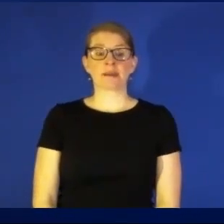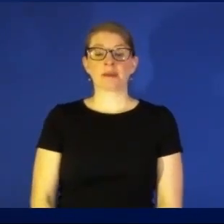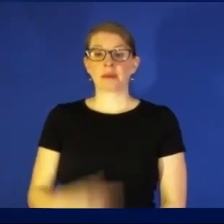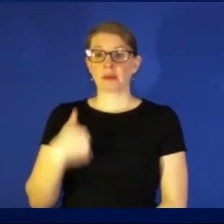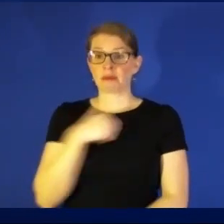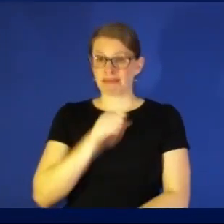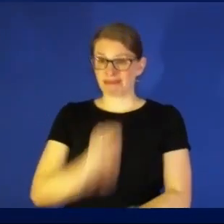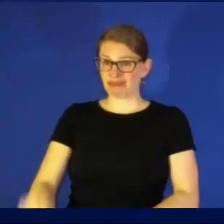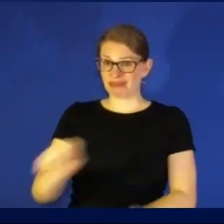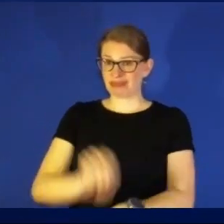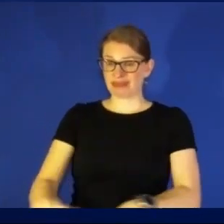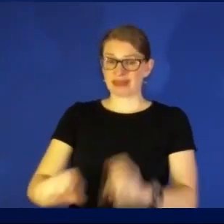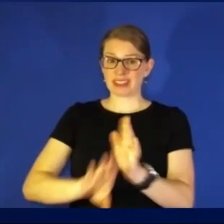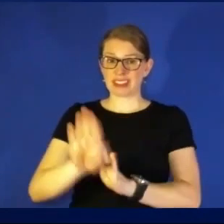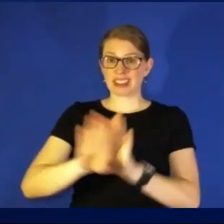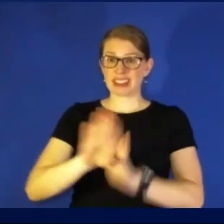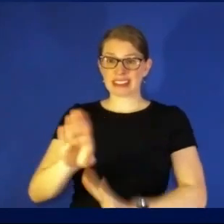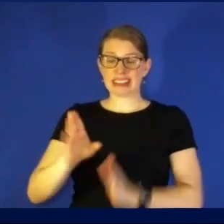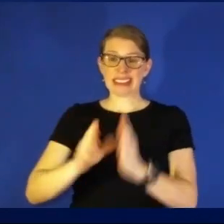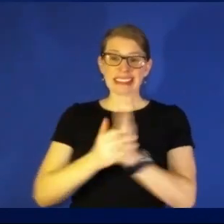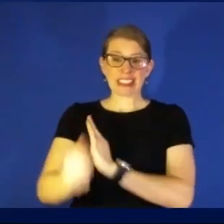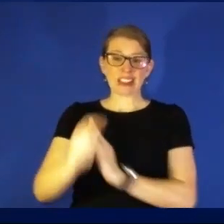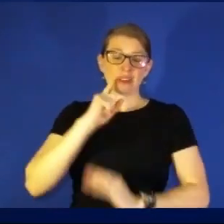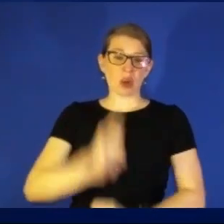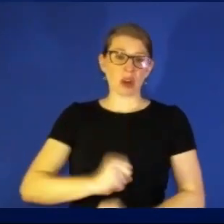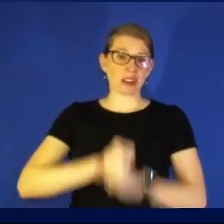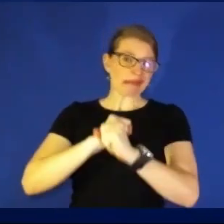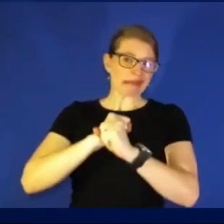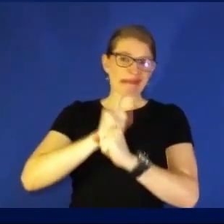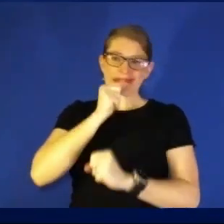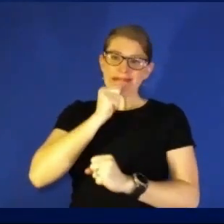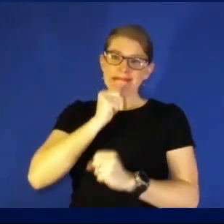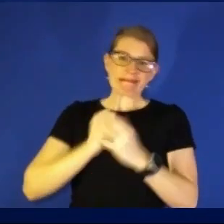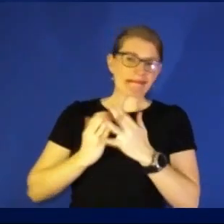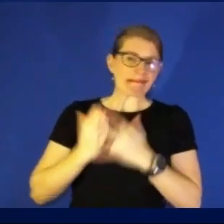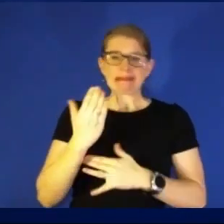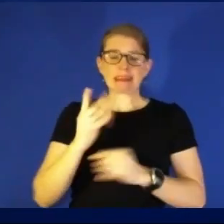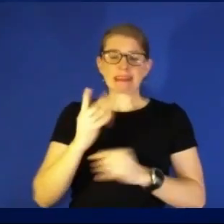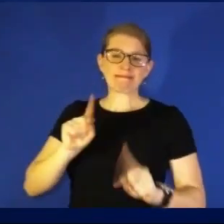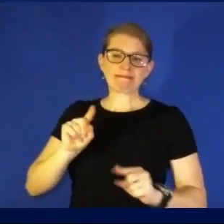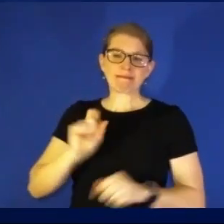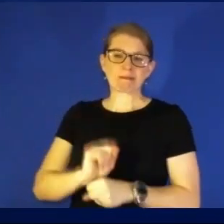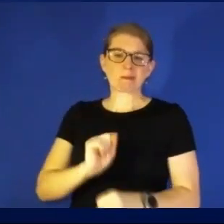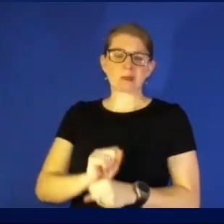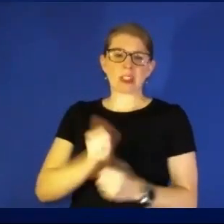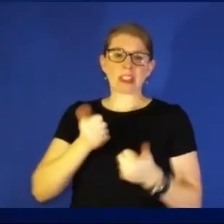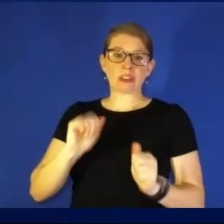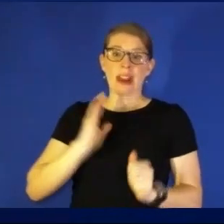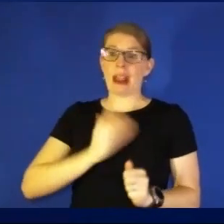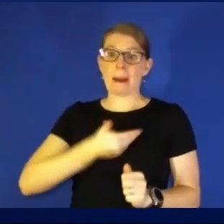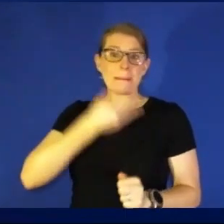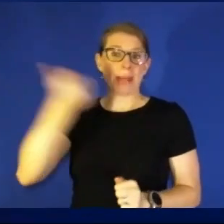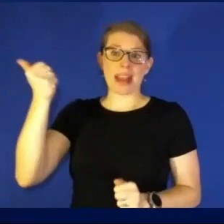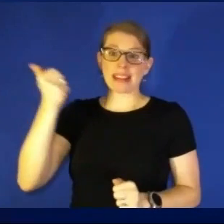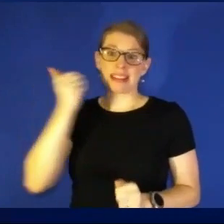of resiliency just to keep coming to work and doing our best job, and just to